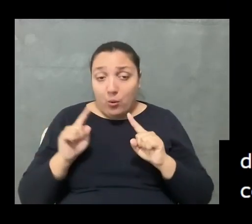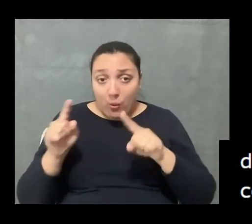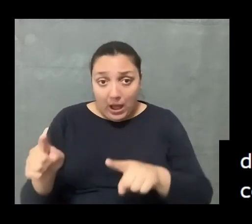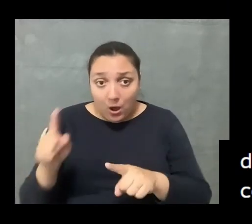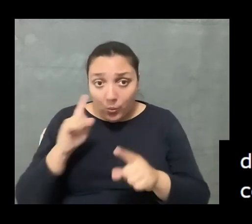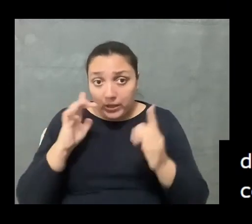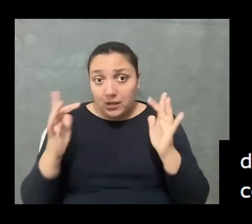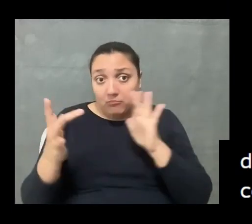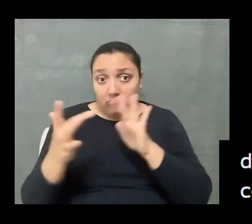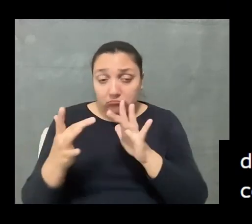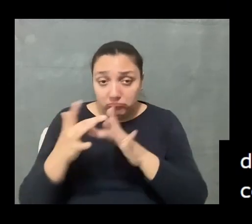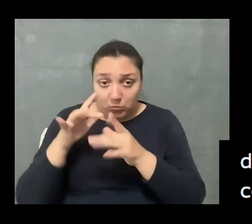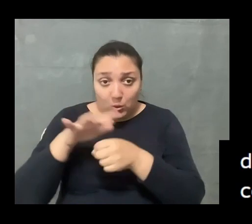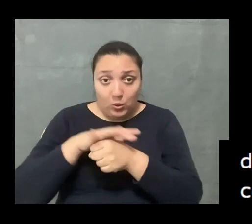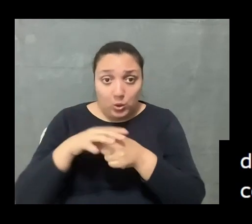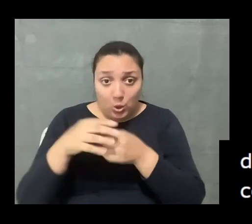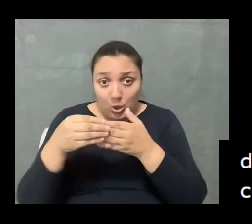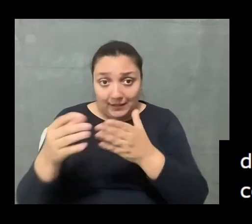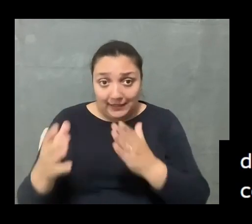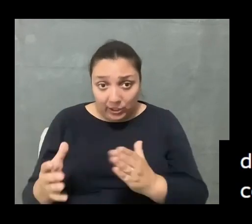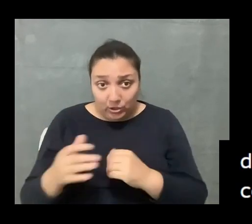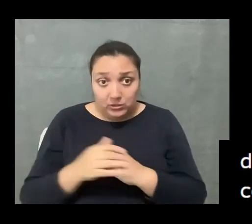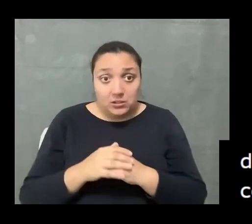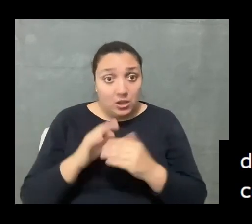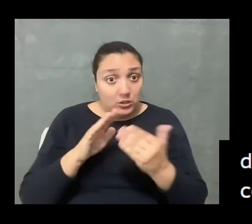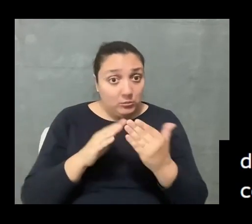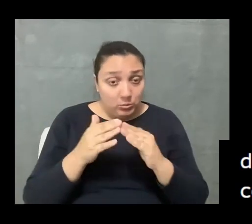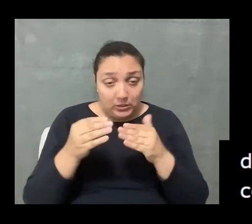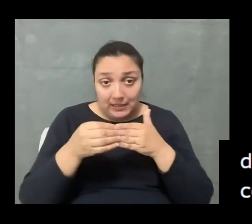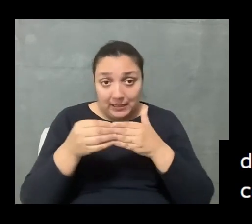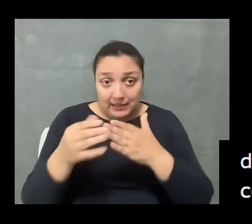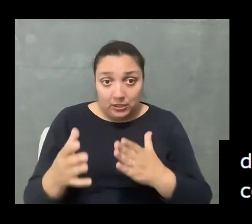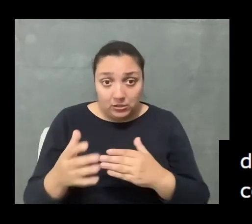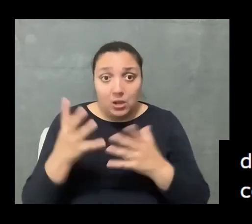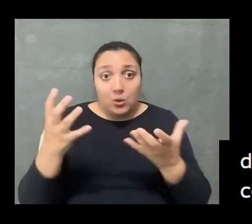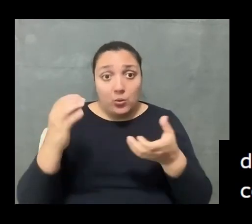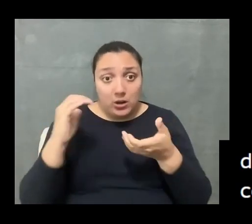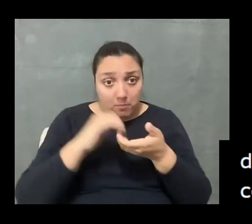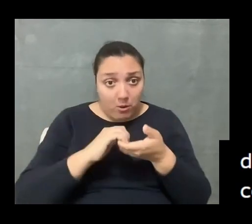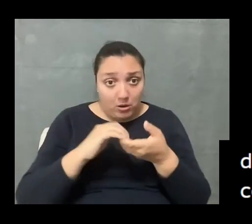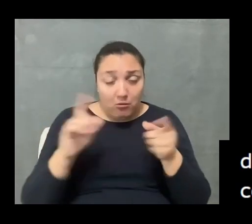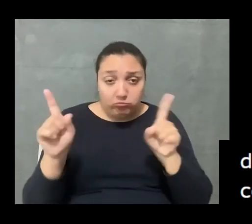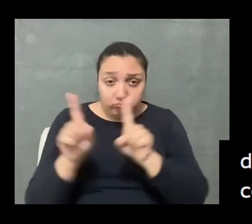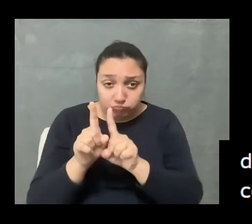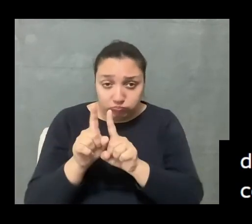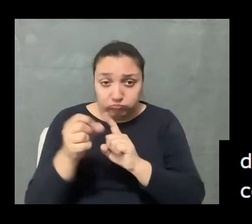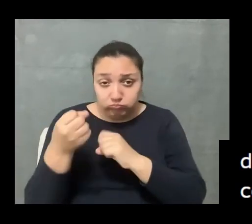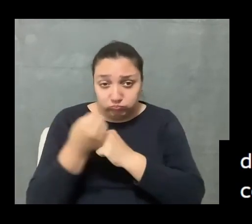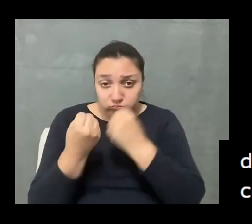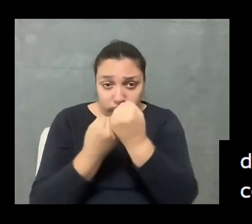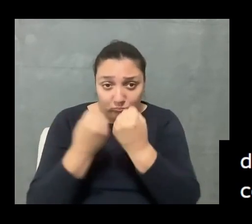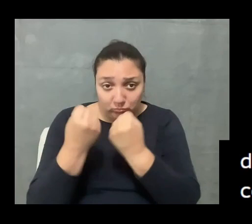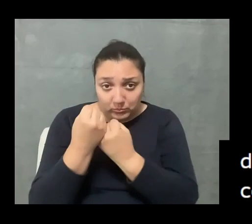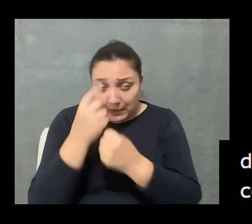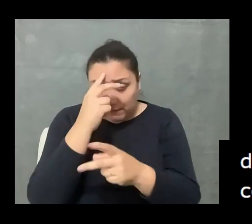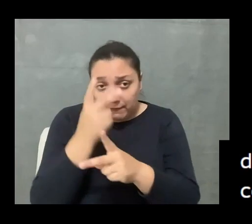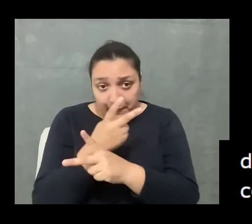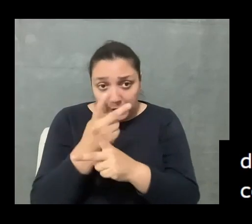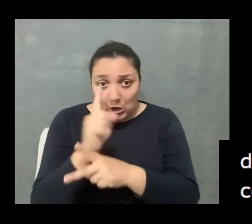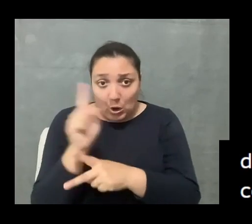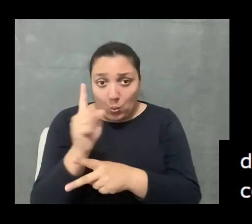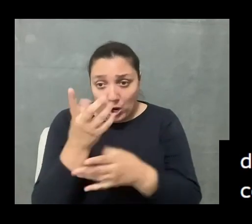local leaders, to the community leaders, and we want to partner side by side with them to figure out where those gaps